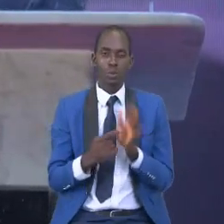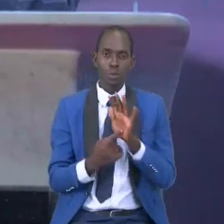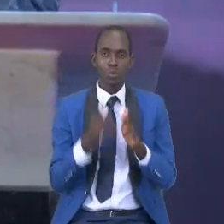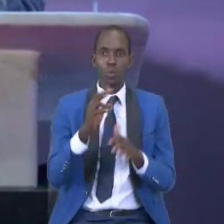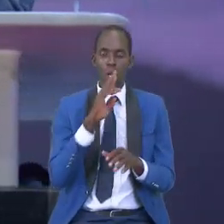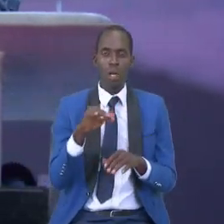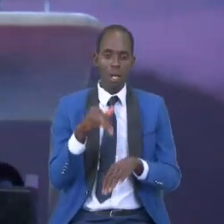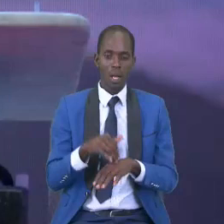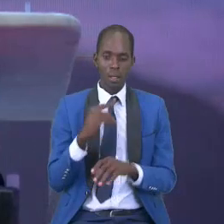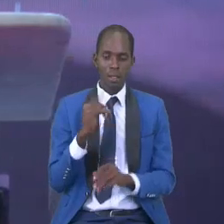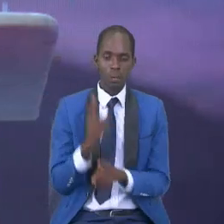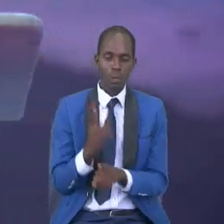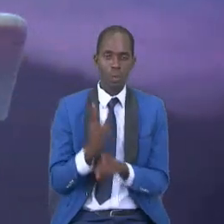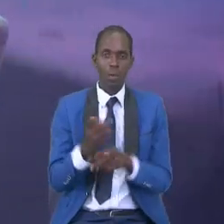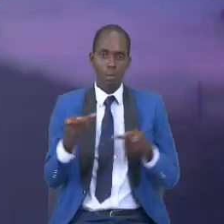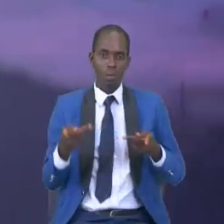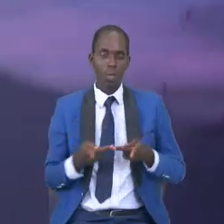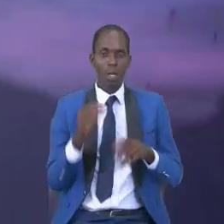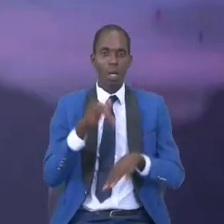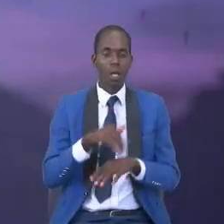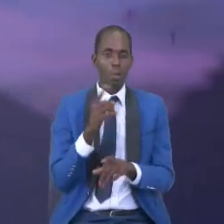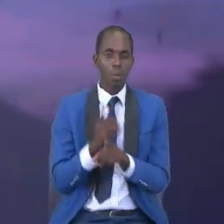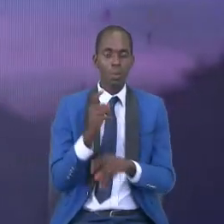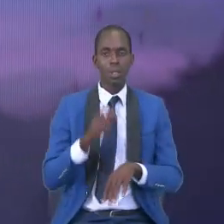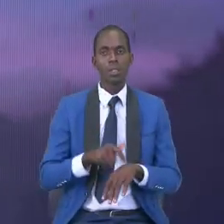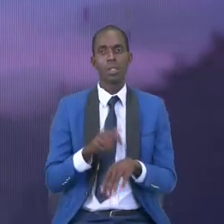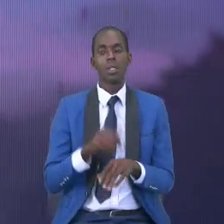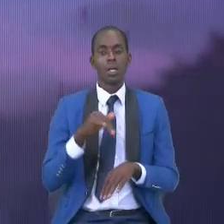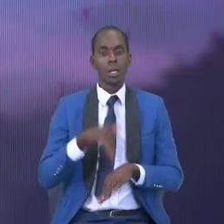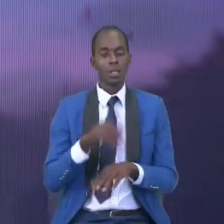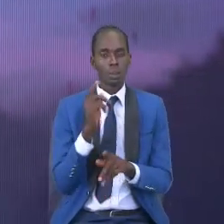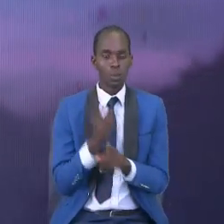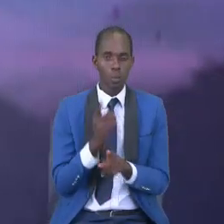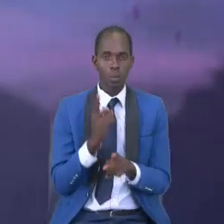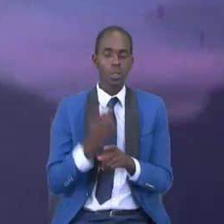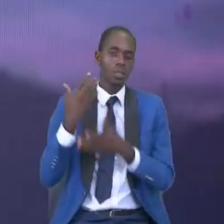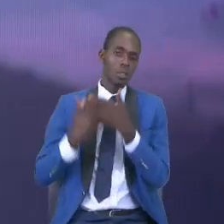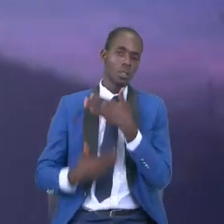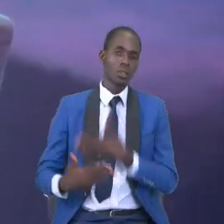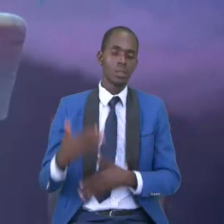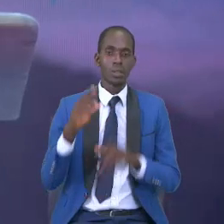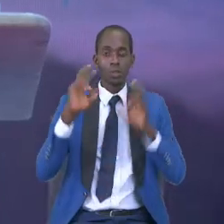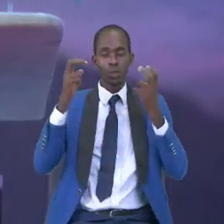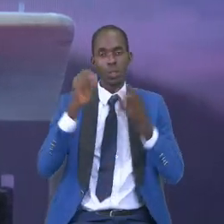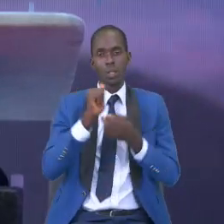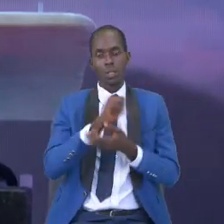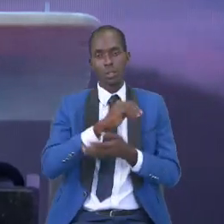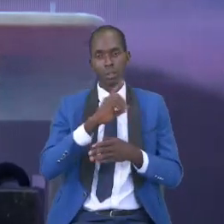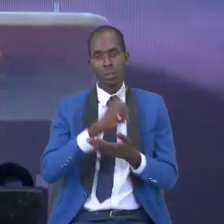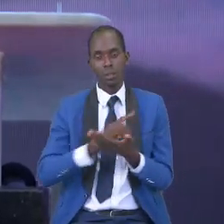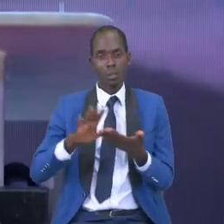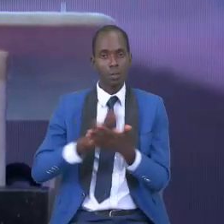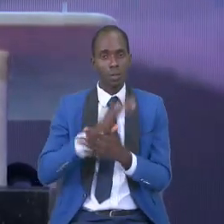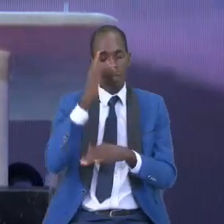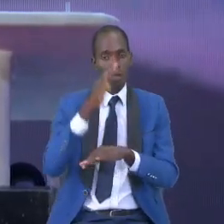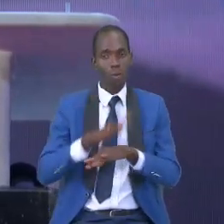a strategic time and in a strategic generation. A divine call to the